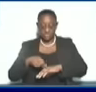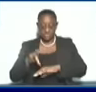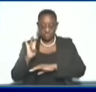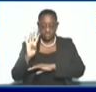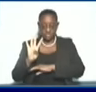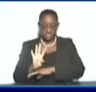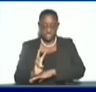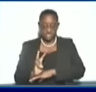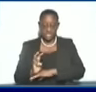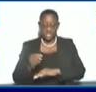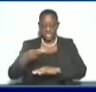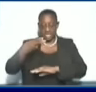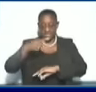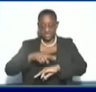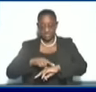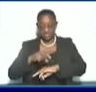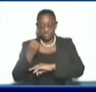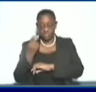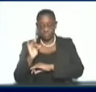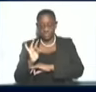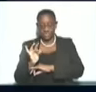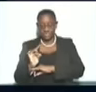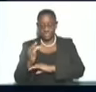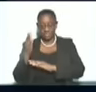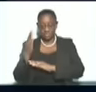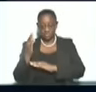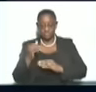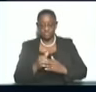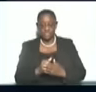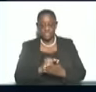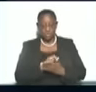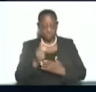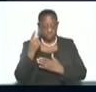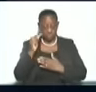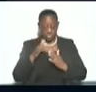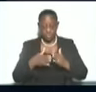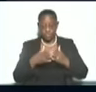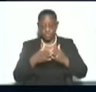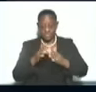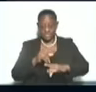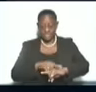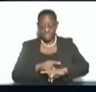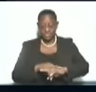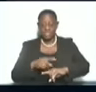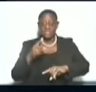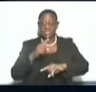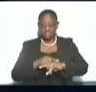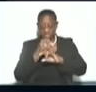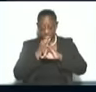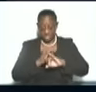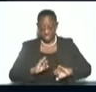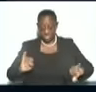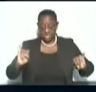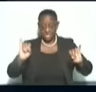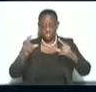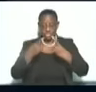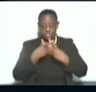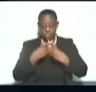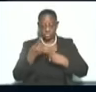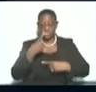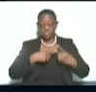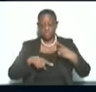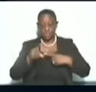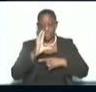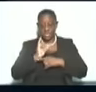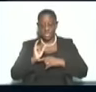7:46 in the morning, high tide at 12:18. In the afternoon. That's going to do it for your boating forecast. It's time now for your international temperatures, and they